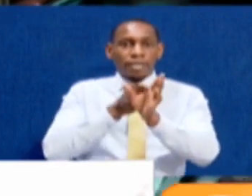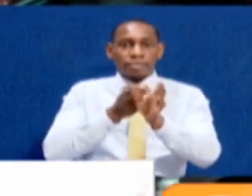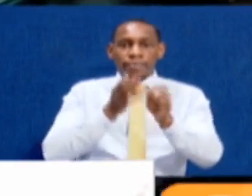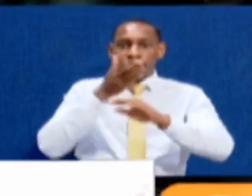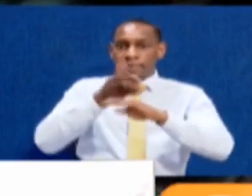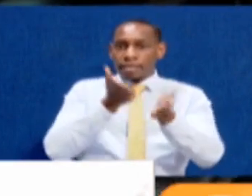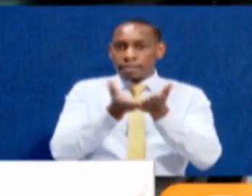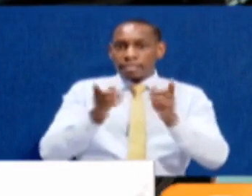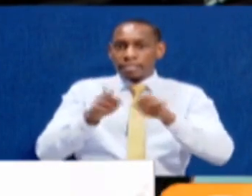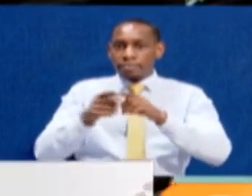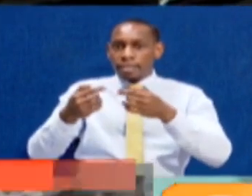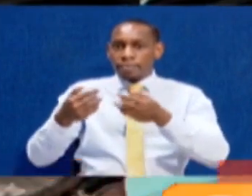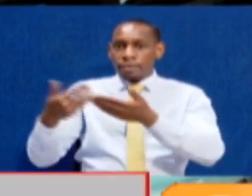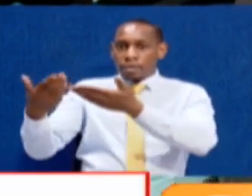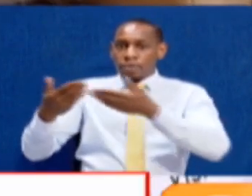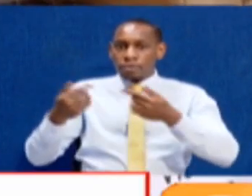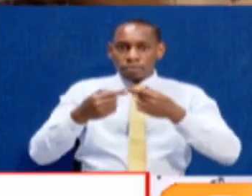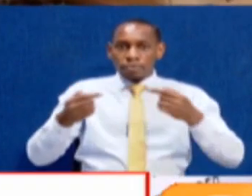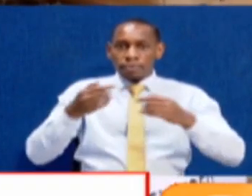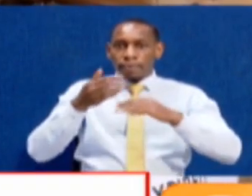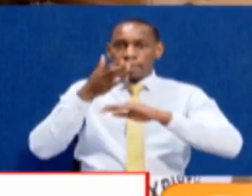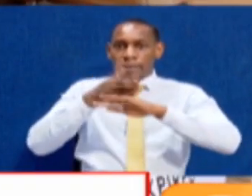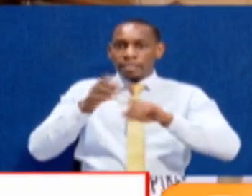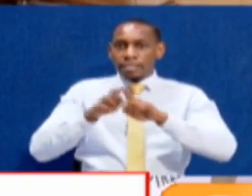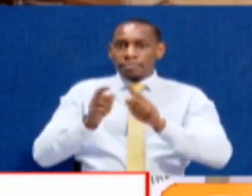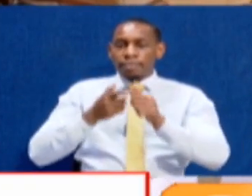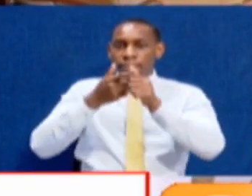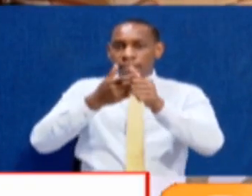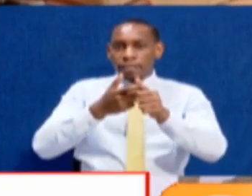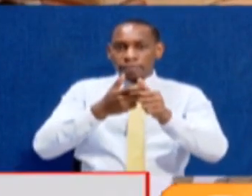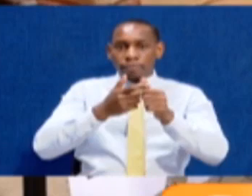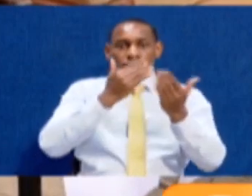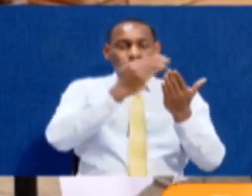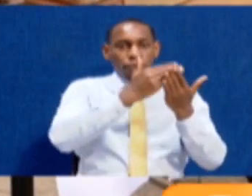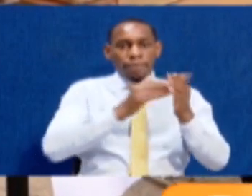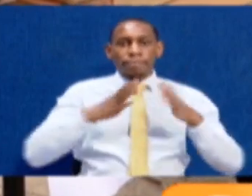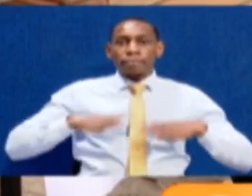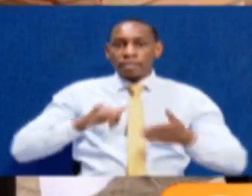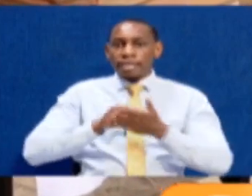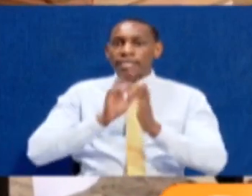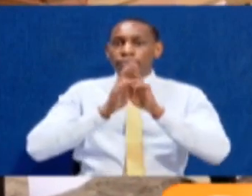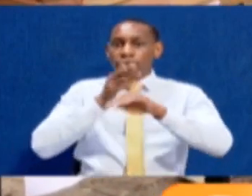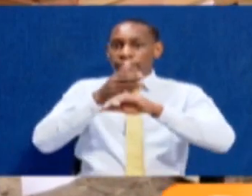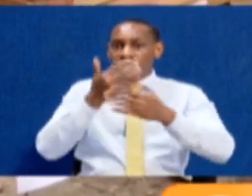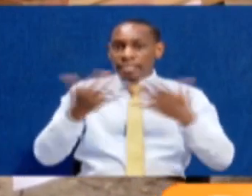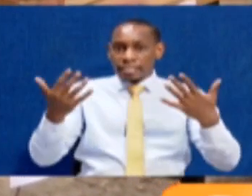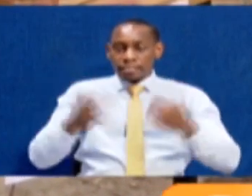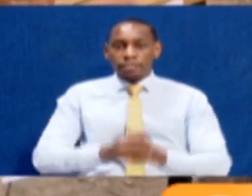as introduce in the anti-illicit trade wars a reward scheme for whistleblowers. Faisal Ahmed, Citizen TV, Nairobi.